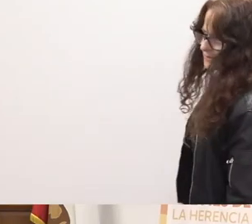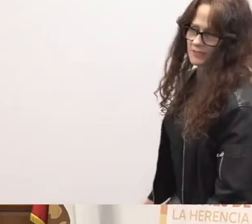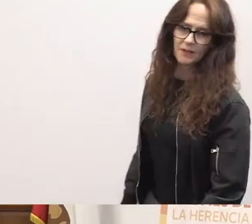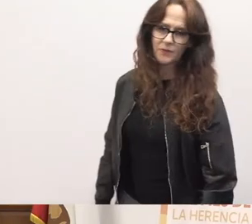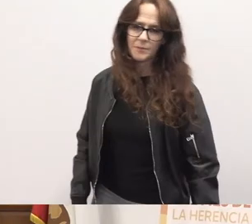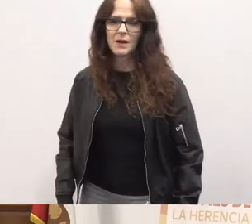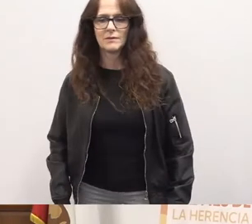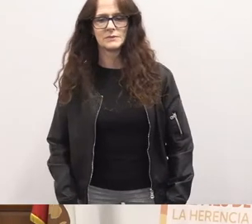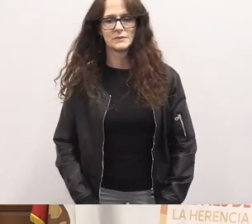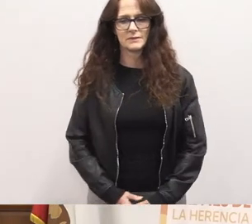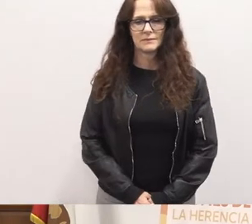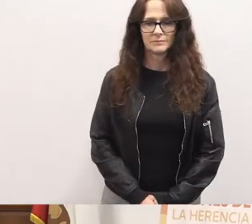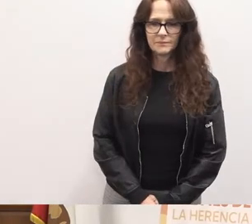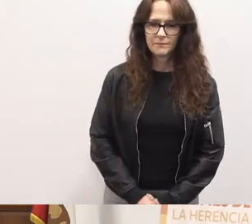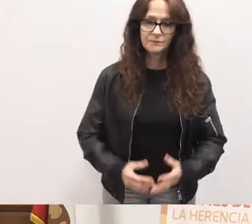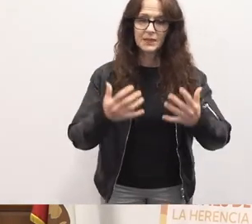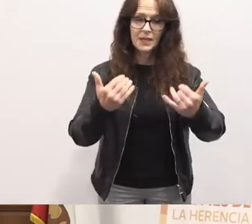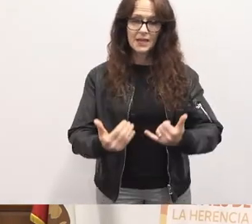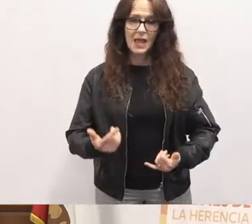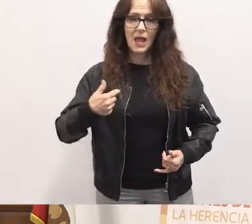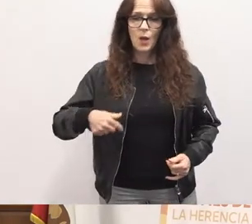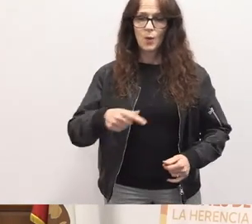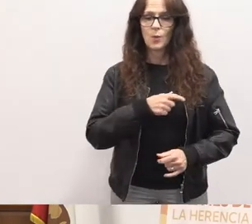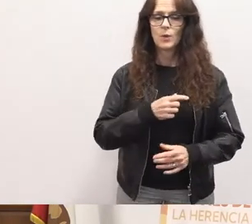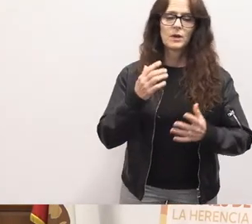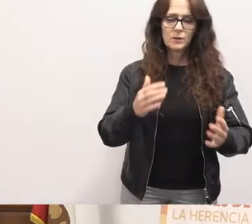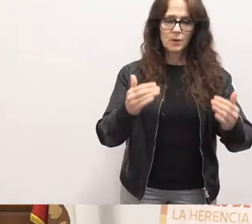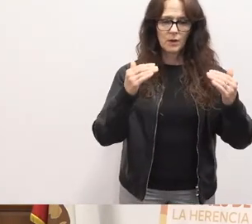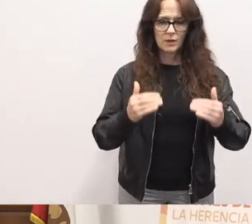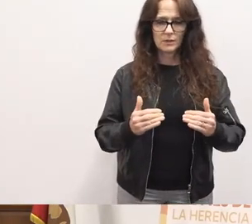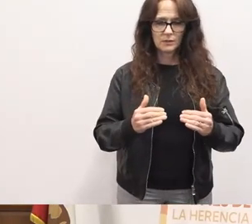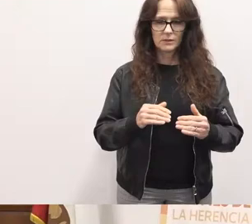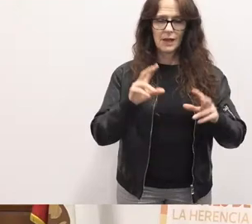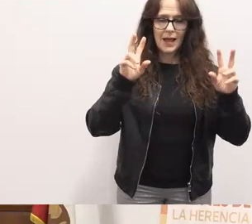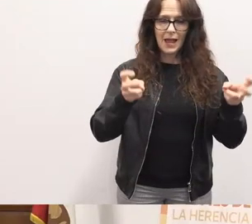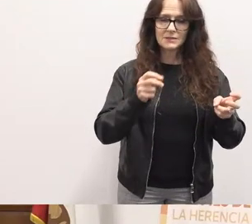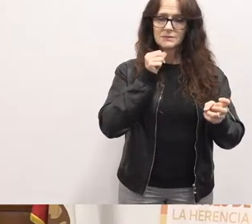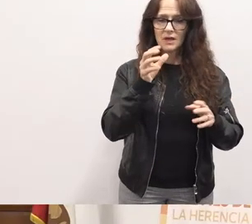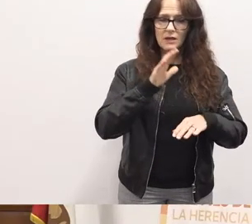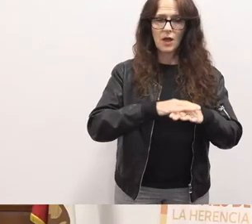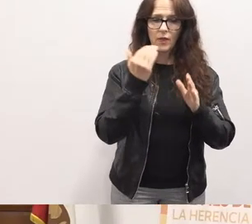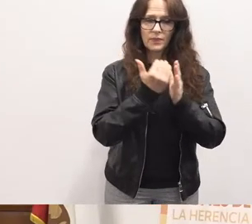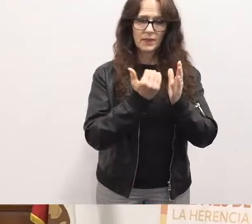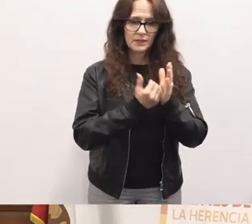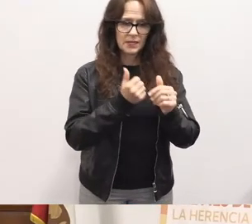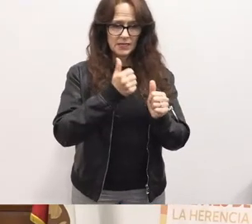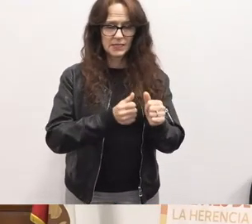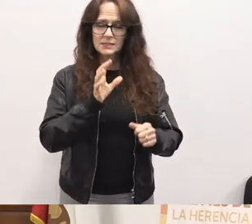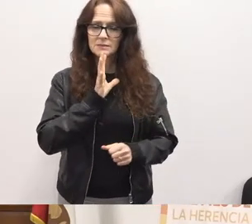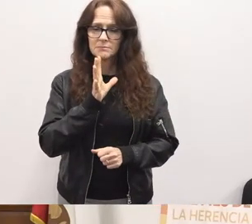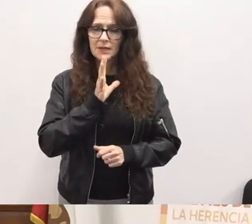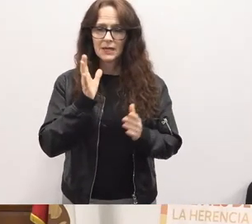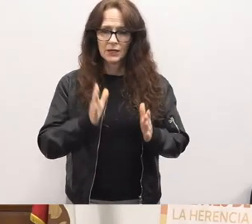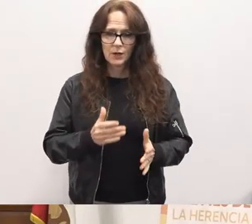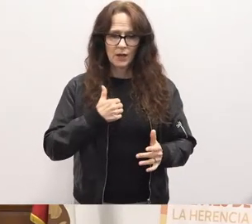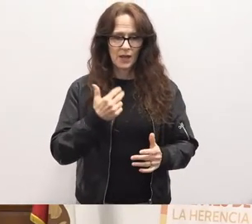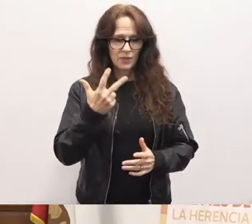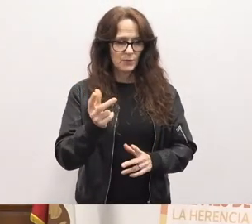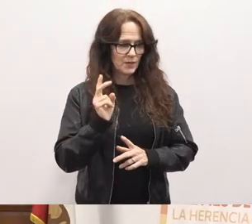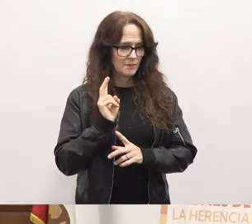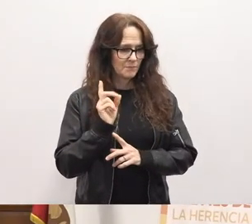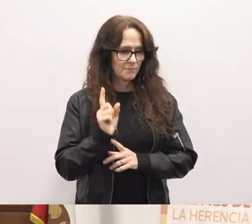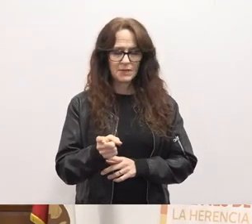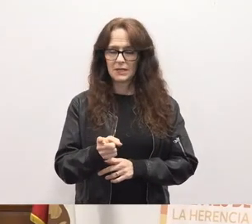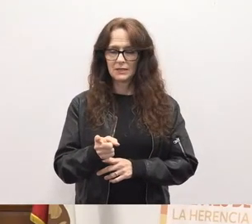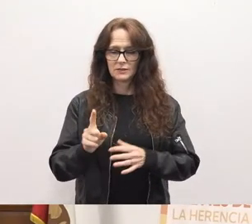Now we are going to items not listed on the agenda. Each speaker has 3 minutes,